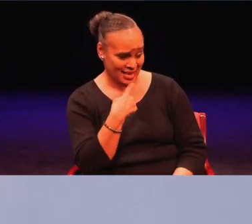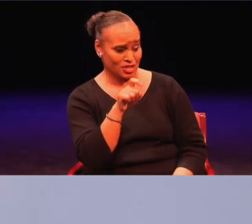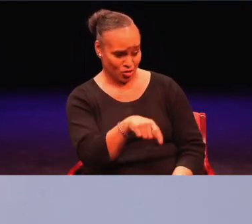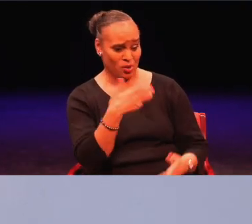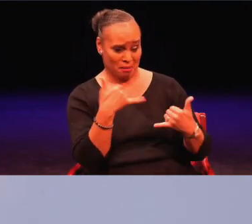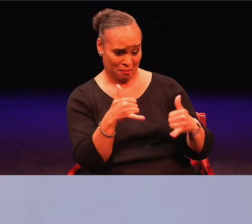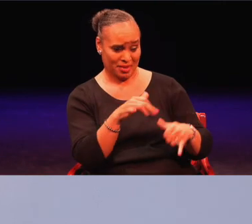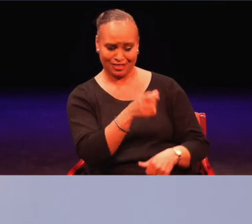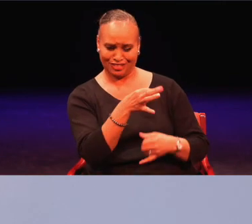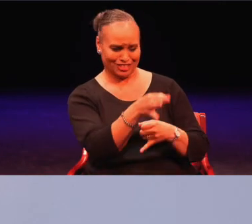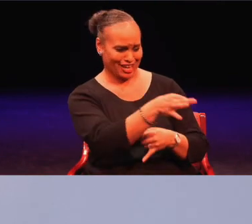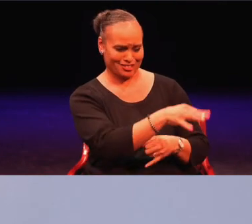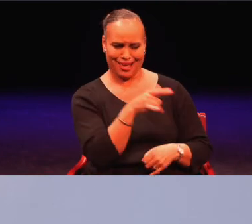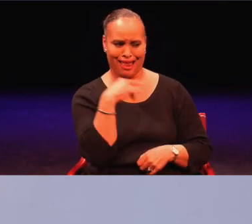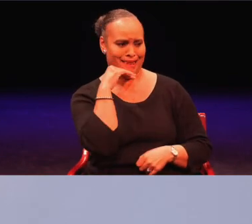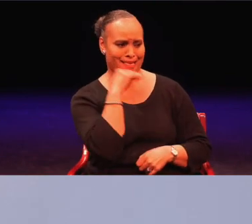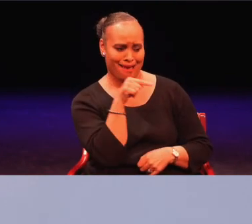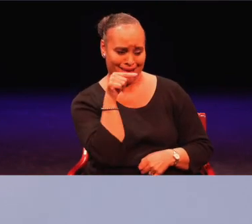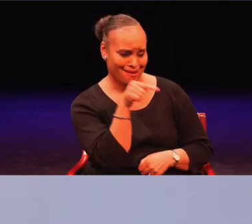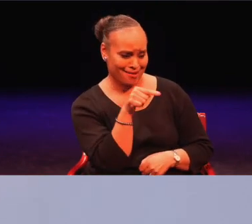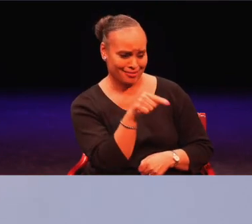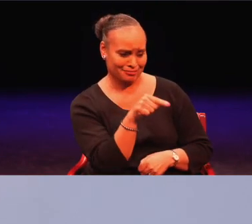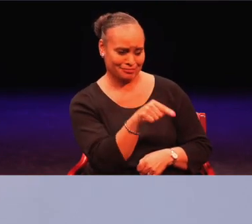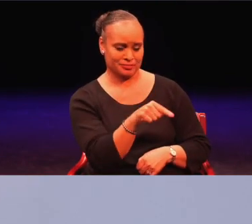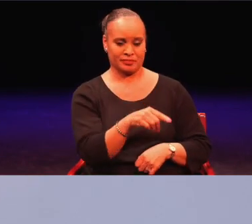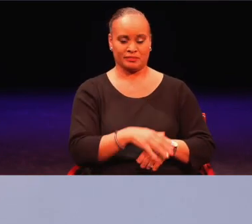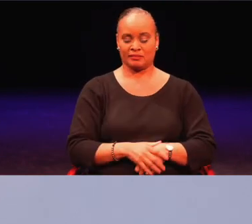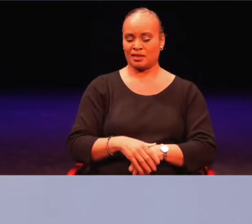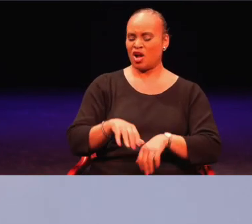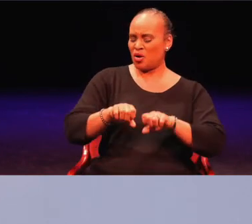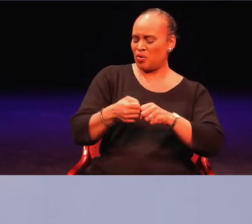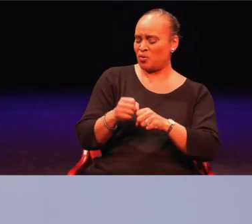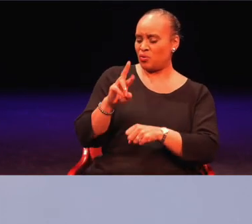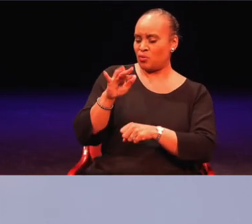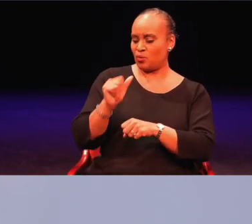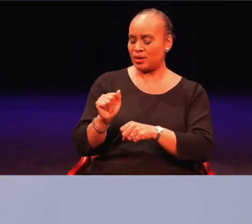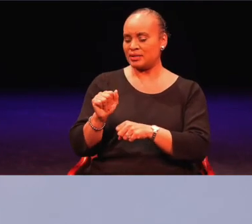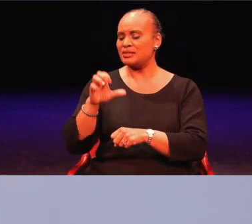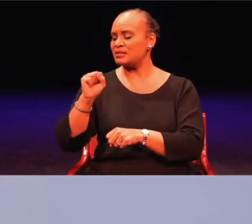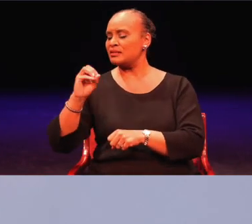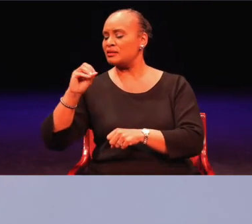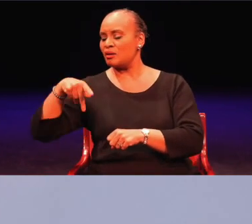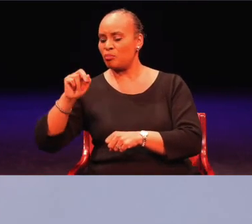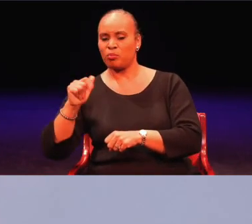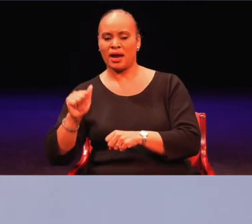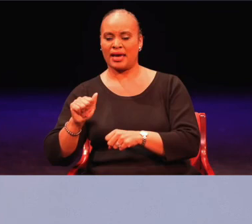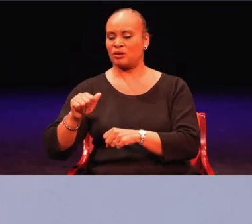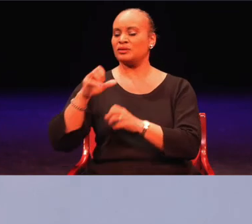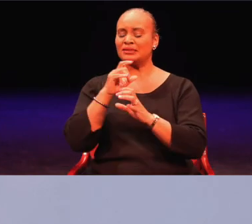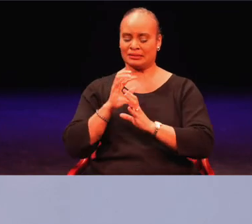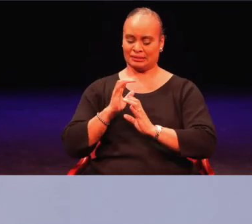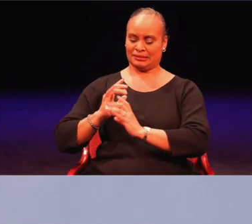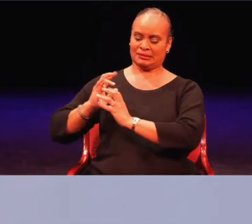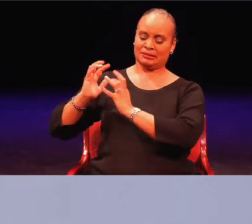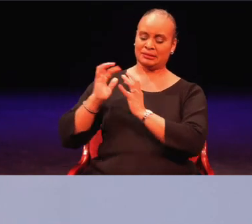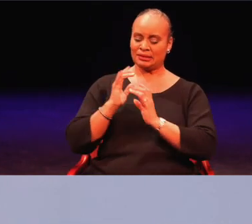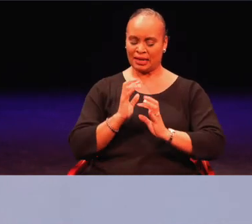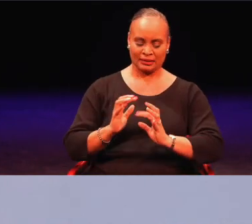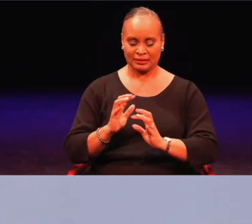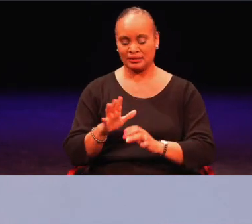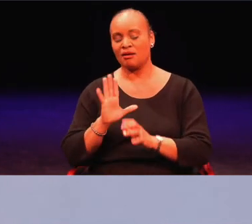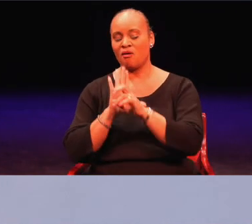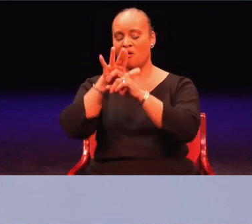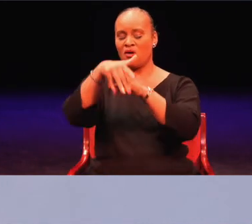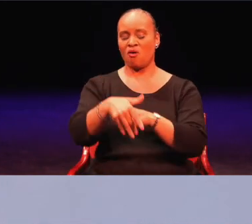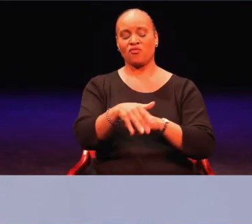find a guy who told you could play some checkers, because he didn't lie to you. Soprano sax laughter. Cracked reed soprano